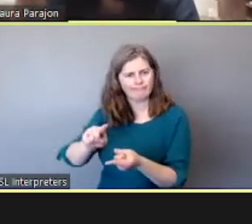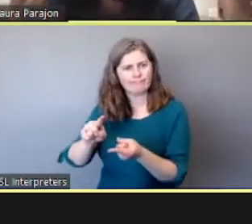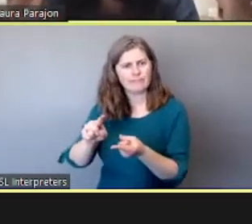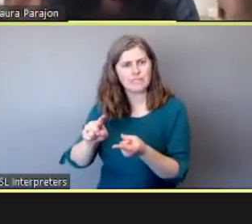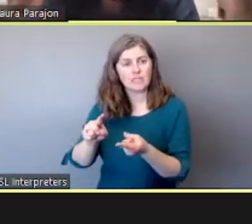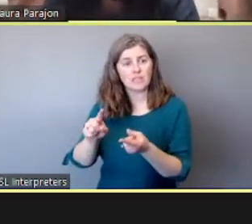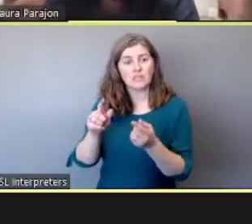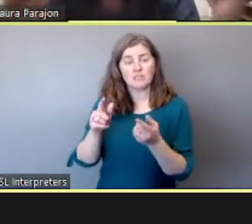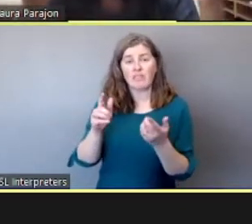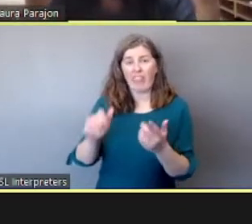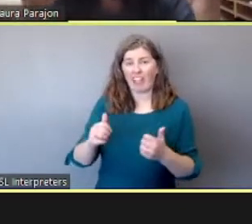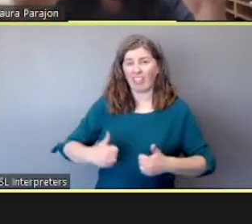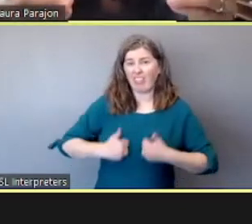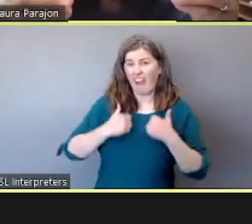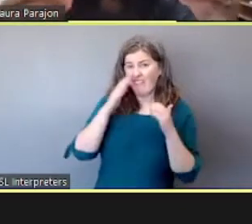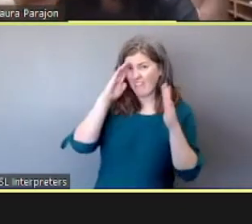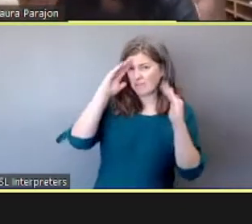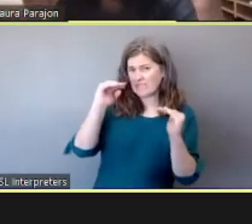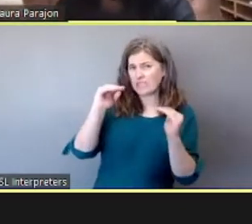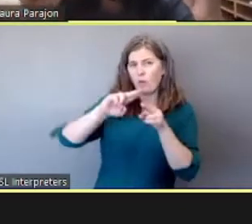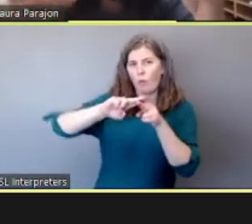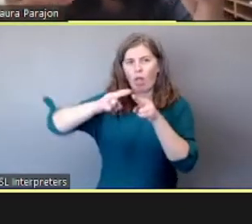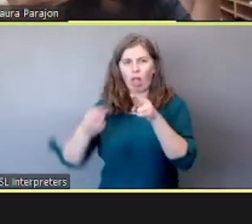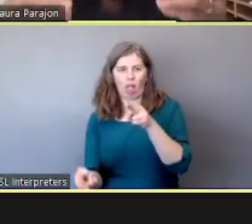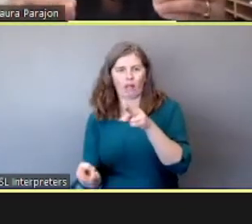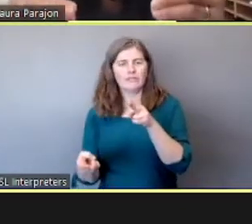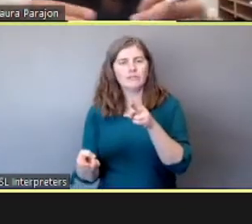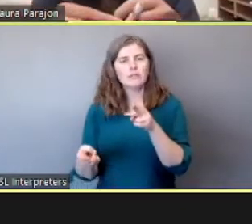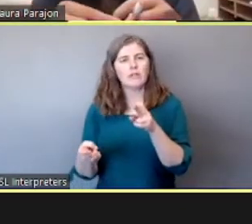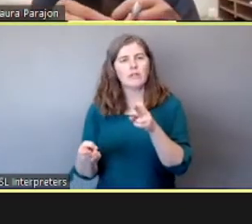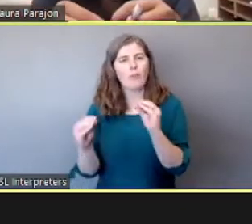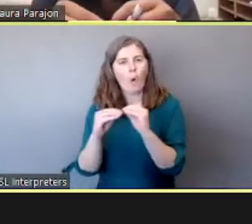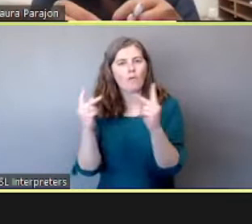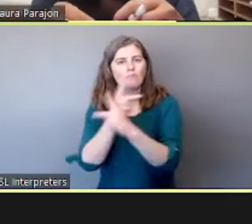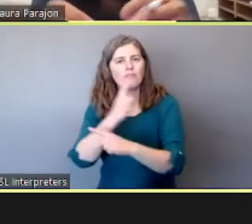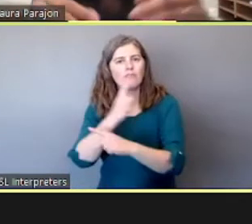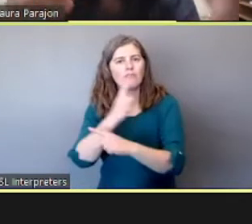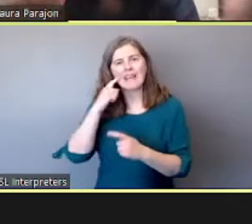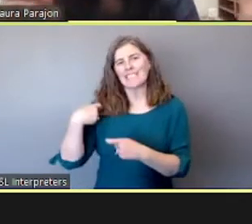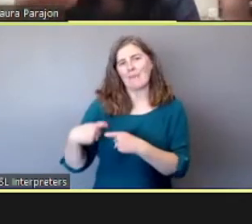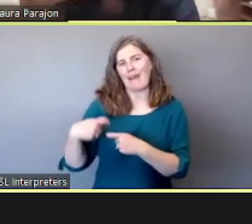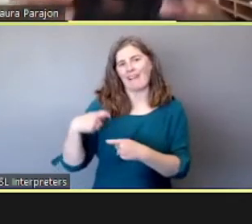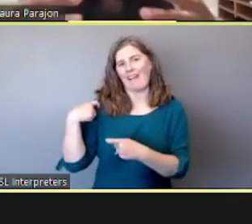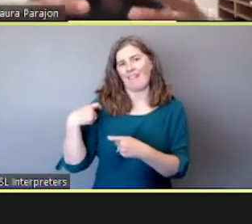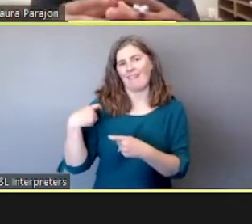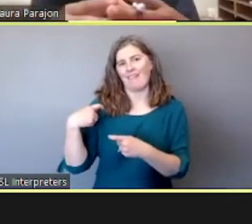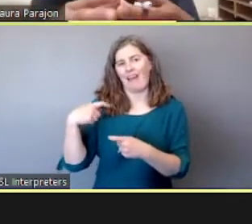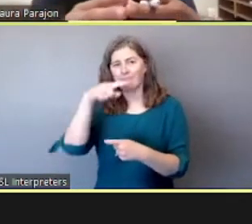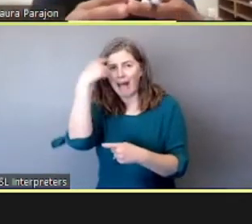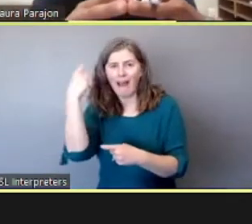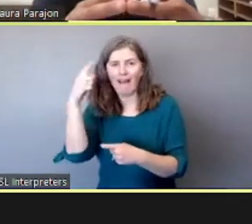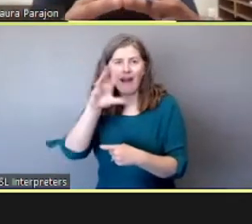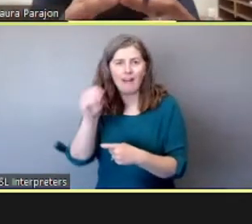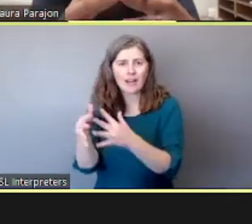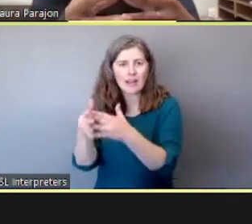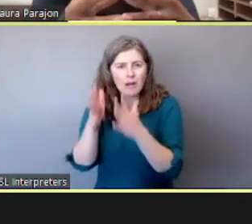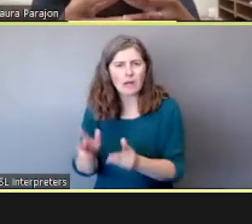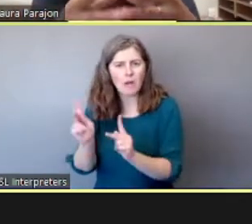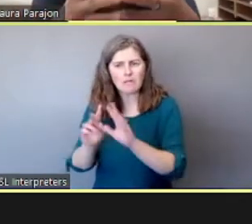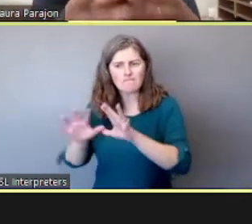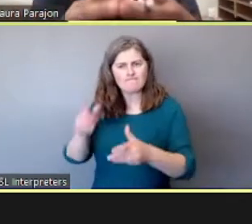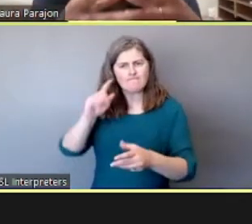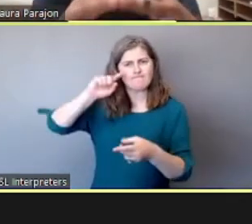life expectancy was less for Hispanic and Latino population, as well as African American population.